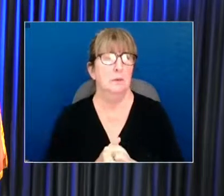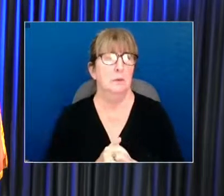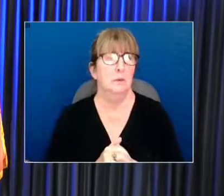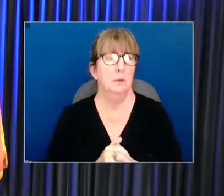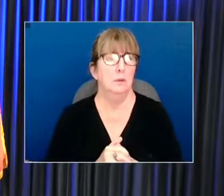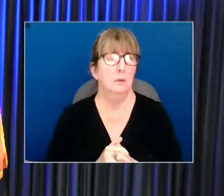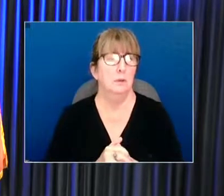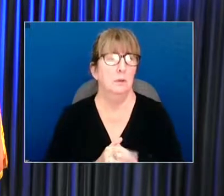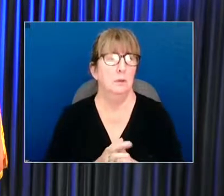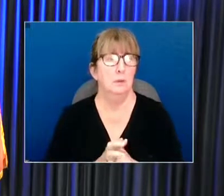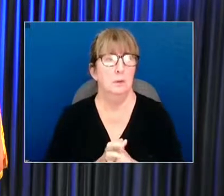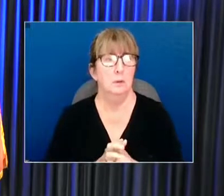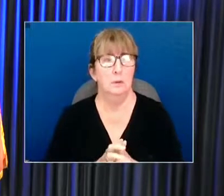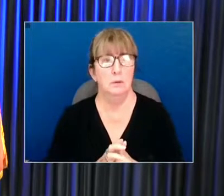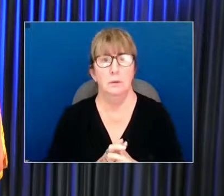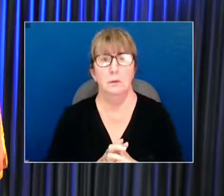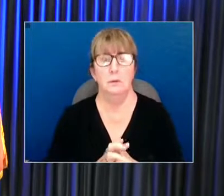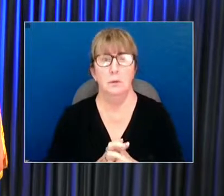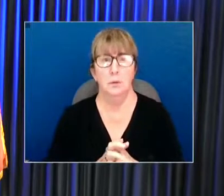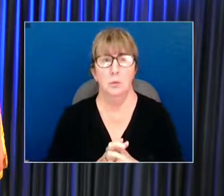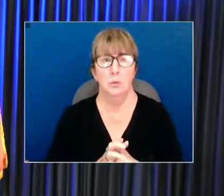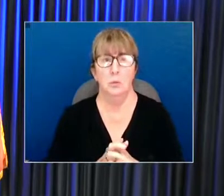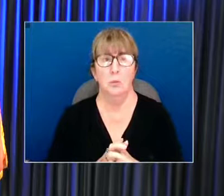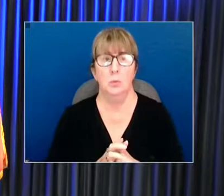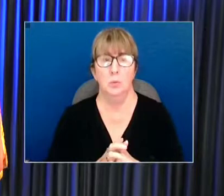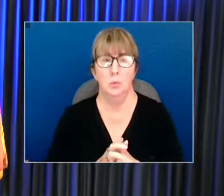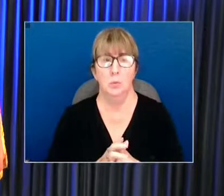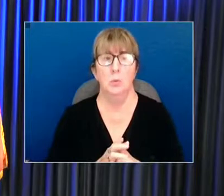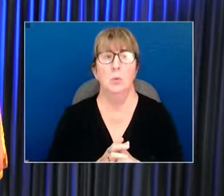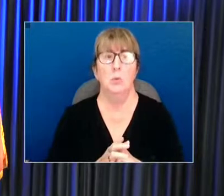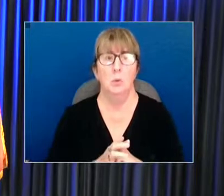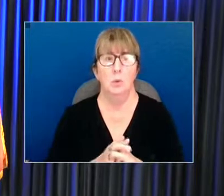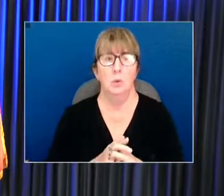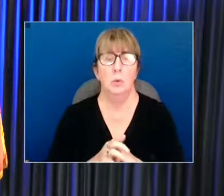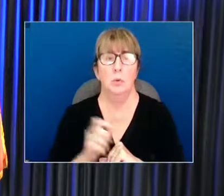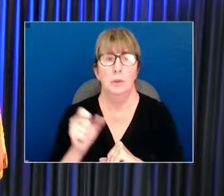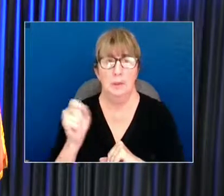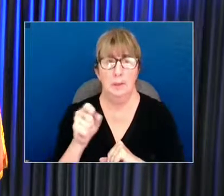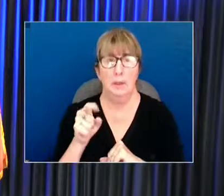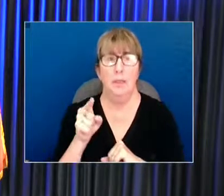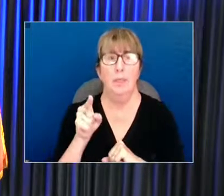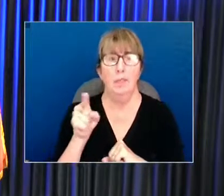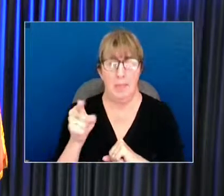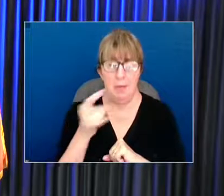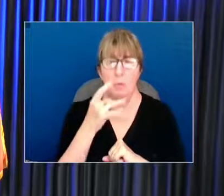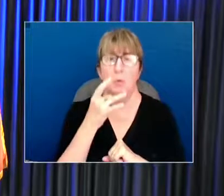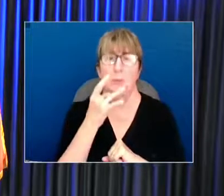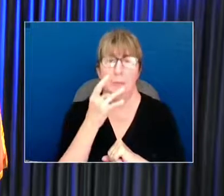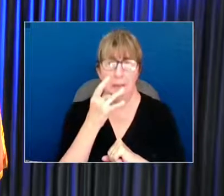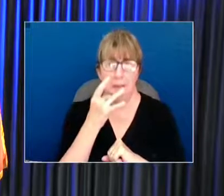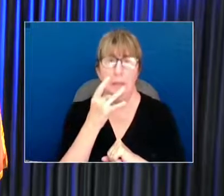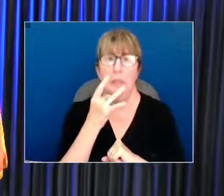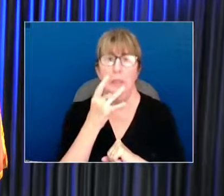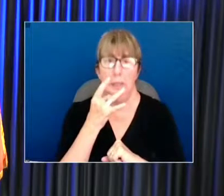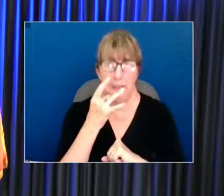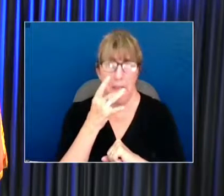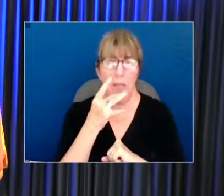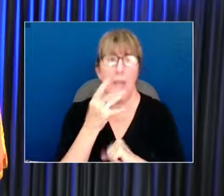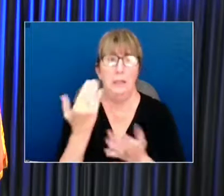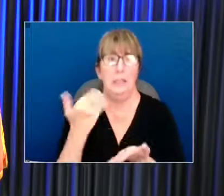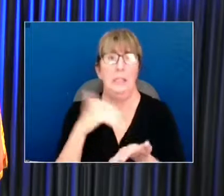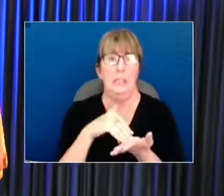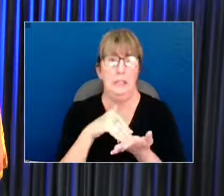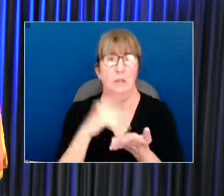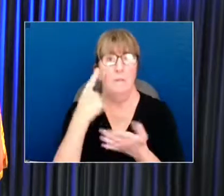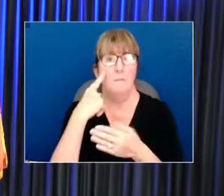though. Oh, we'll have, that will be relit. Okay. We will relight that. Okay. Yeah, leave that to us to relight the flag. We'll do that